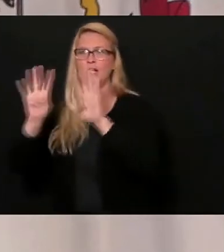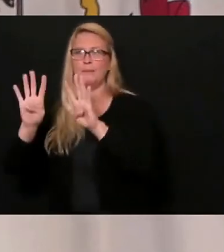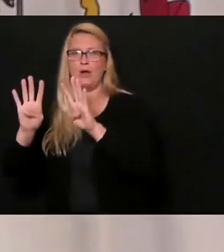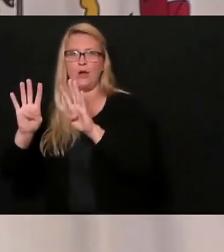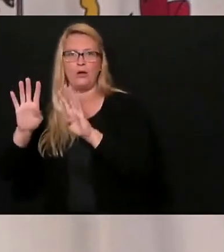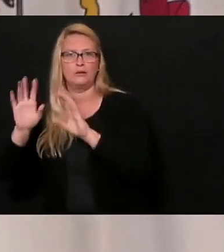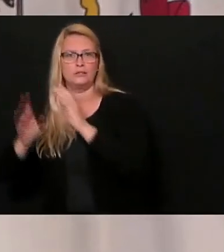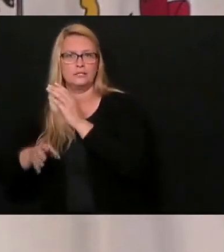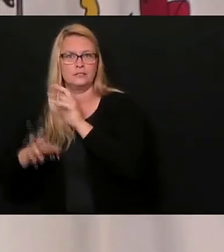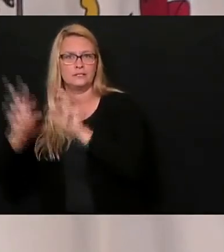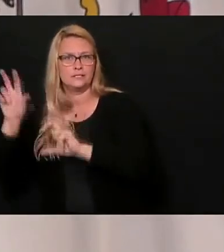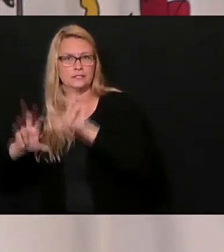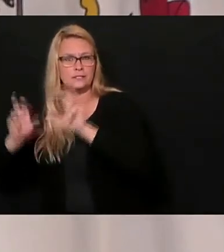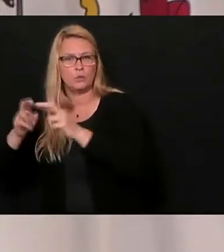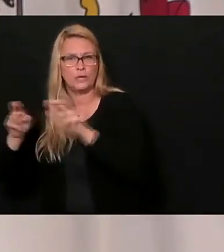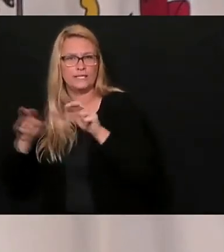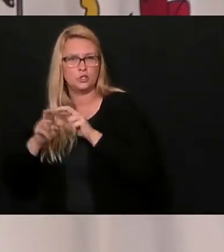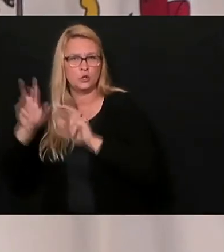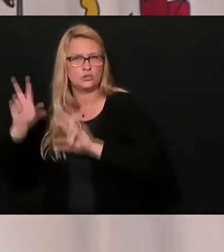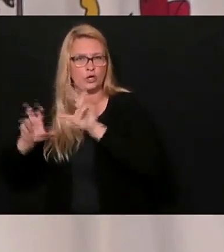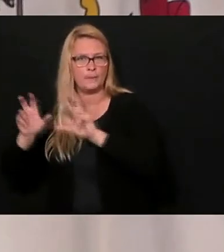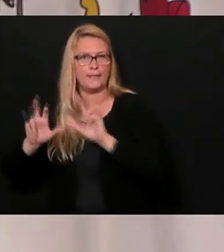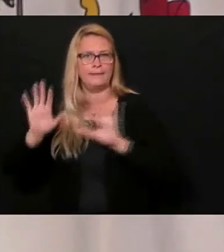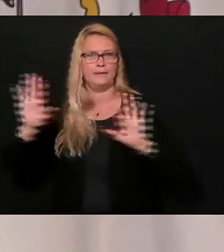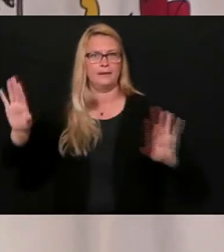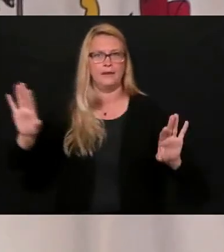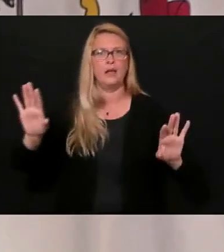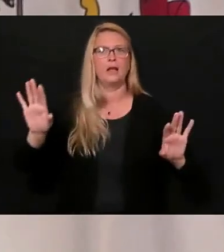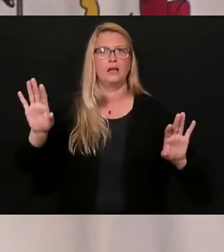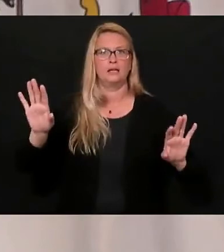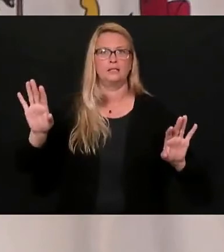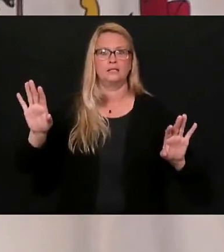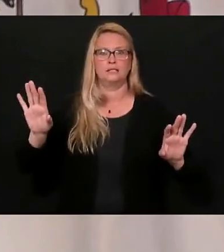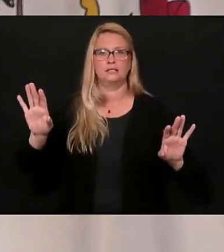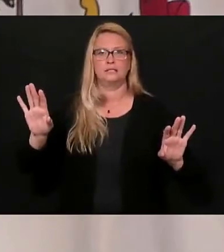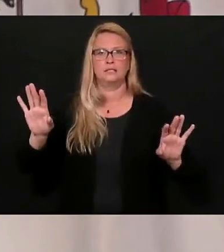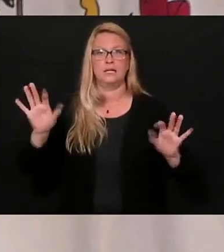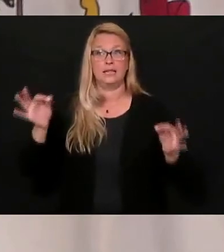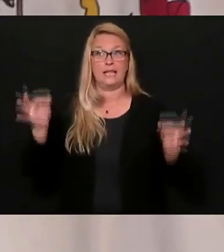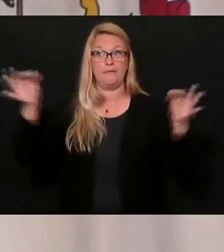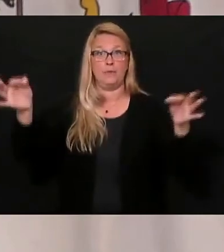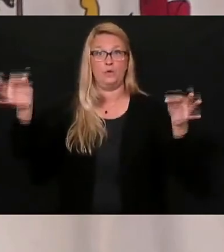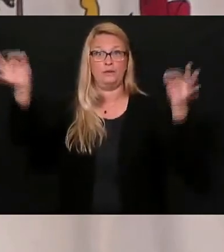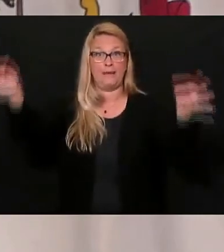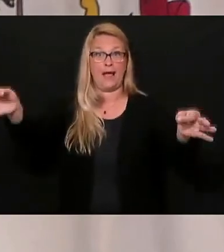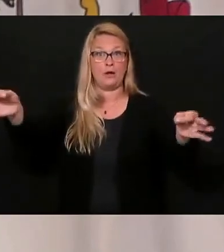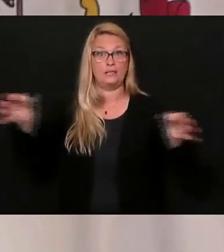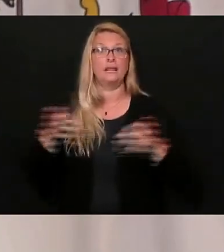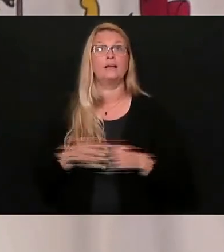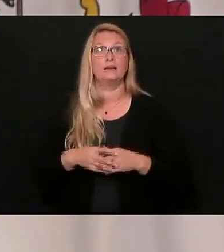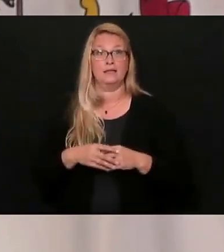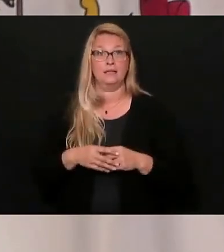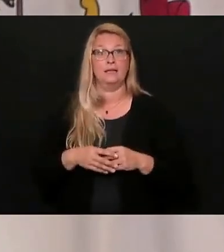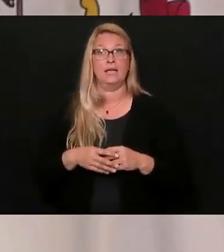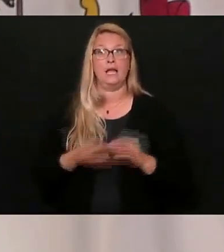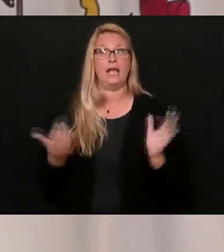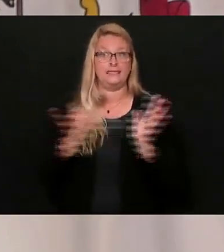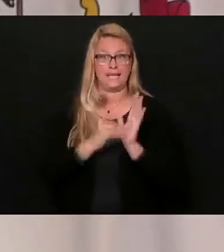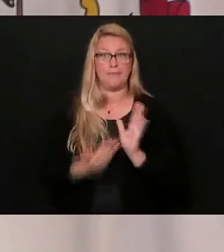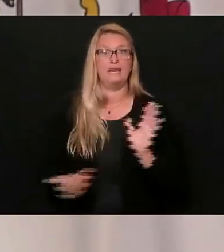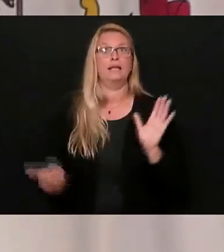or the volleyball regional and everything, and along the way, they have done that